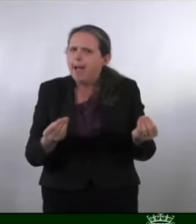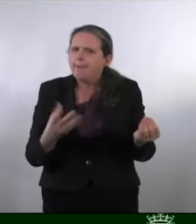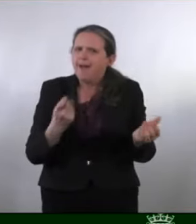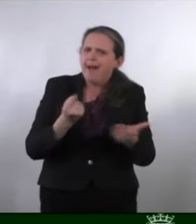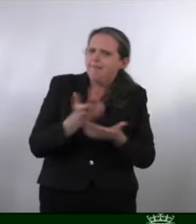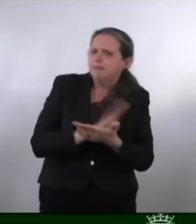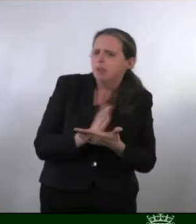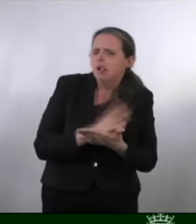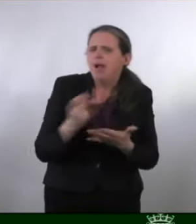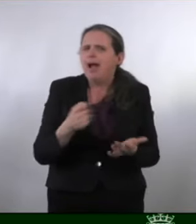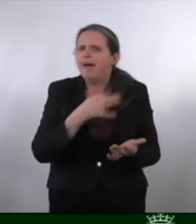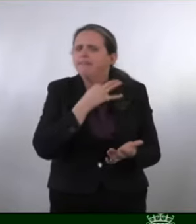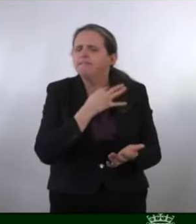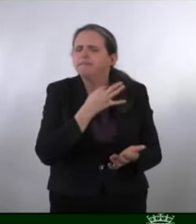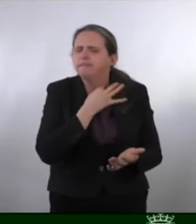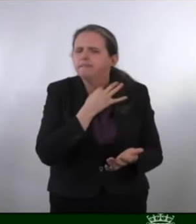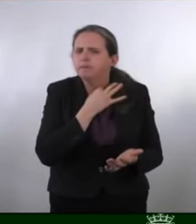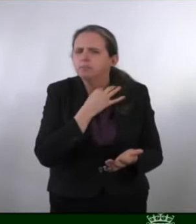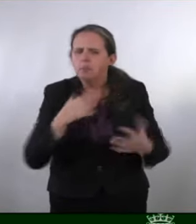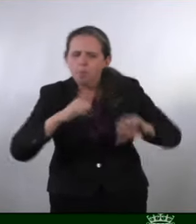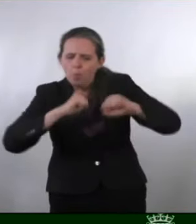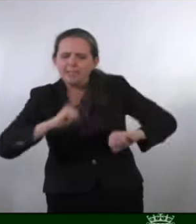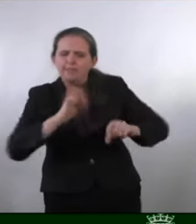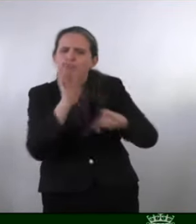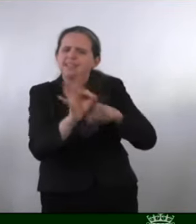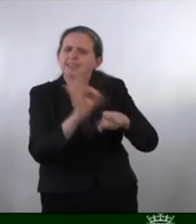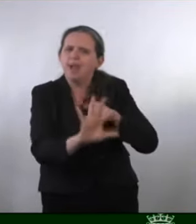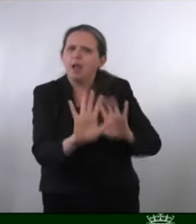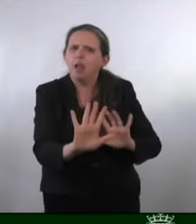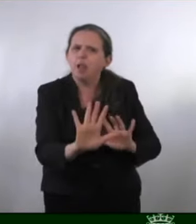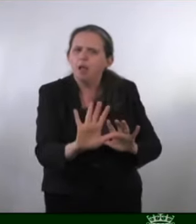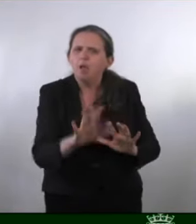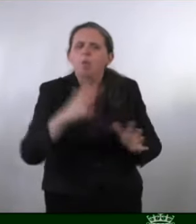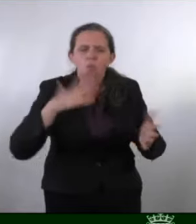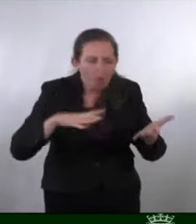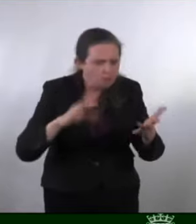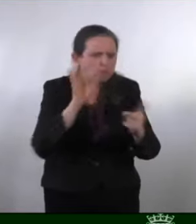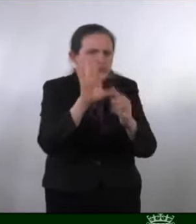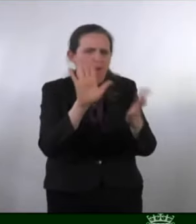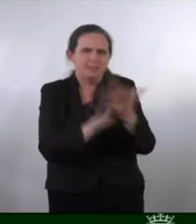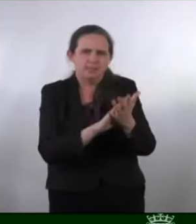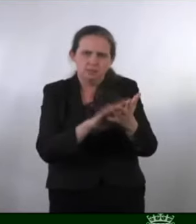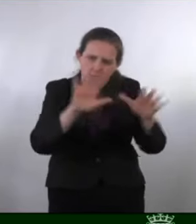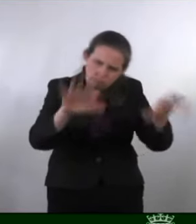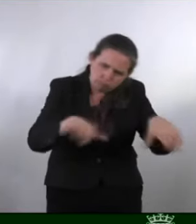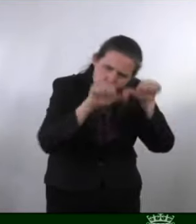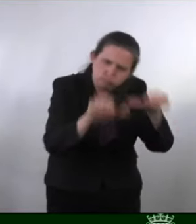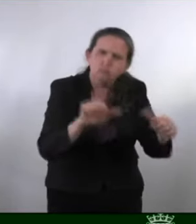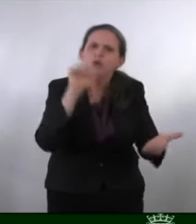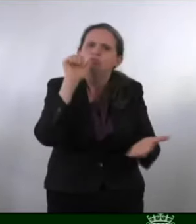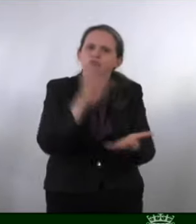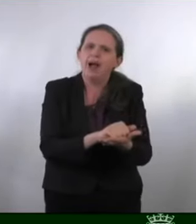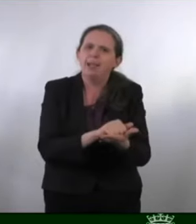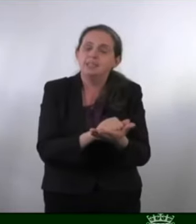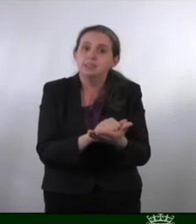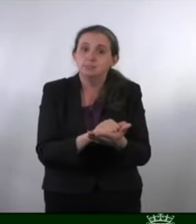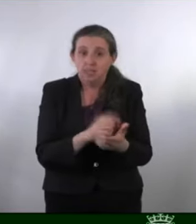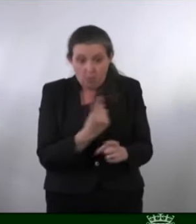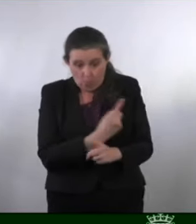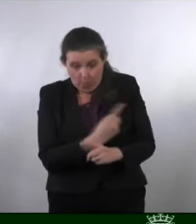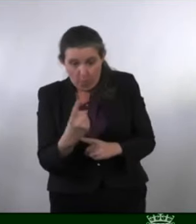risks. We will await the detail. We want the Prime Minister to get this right. He's got a week to do